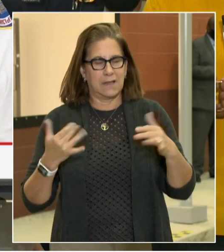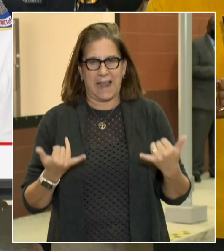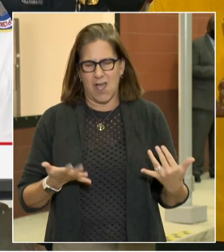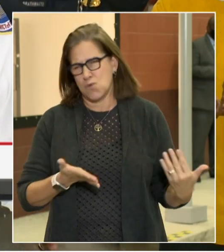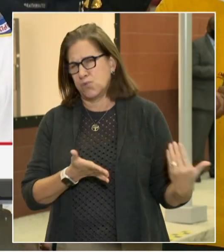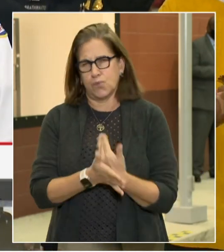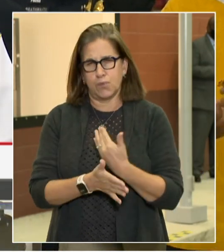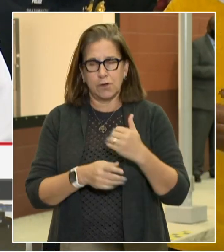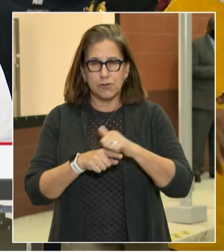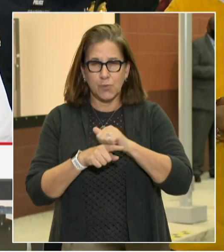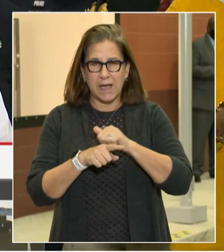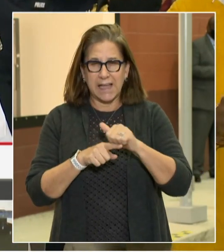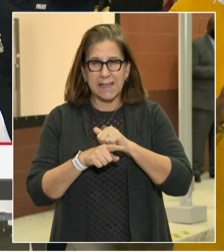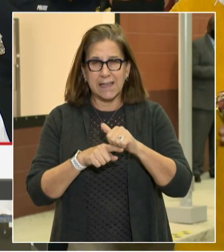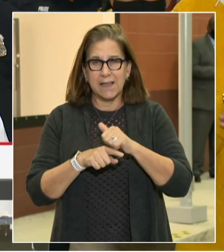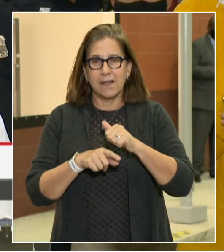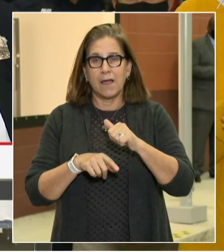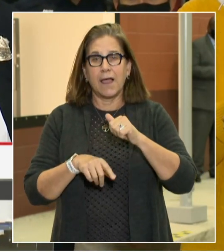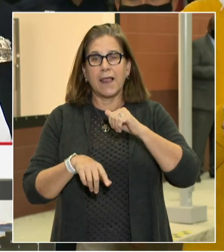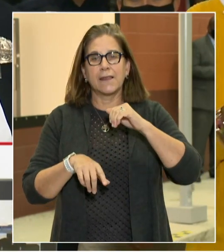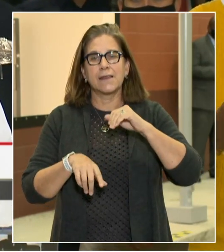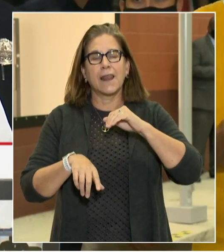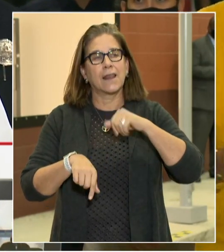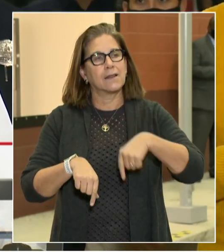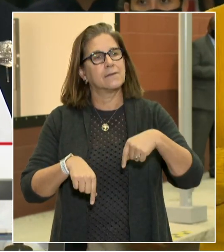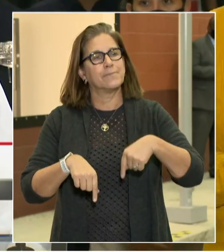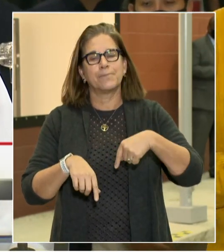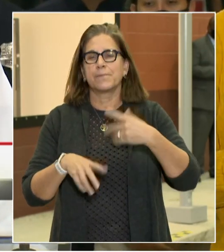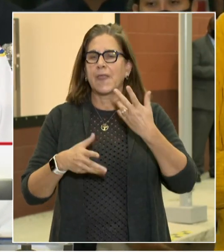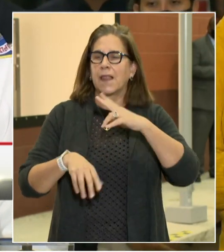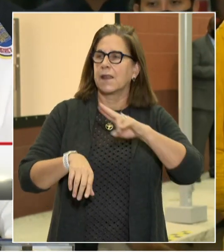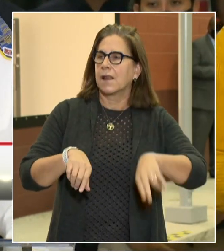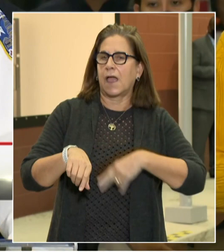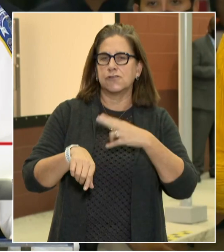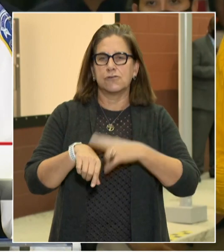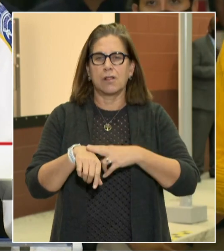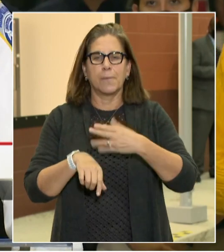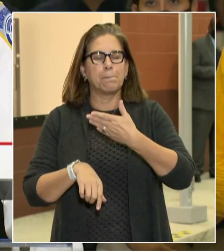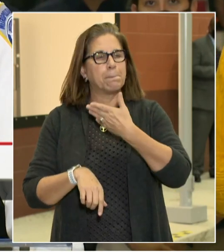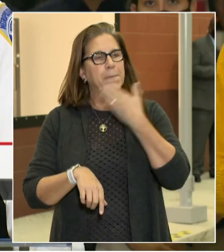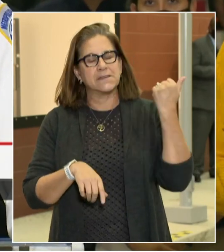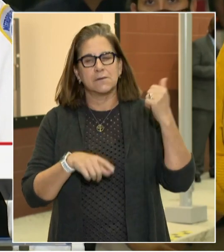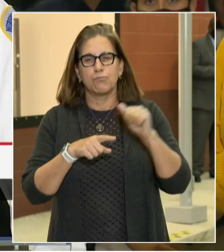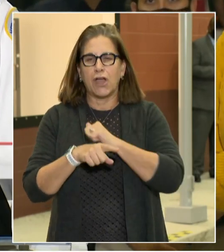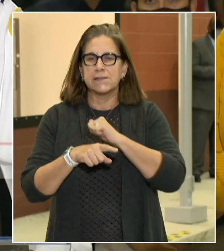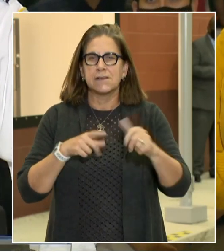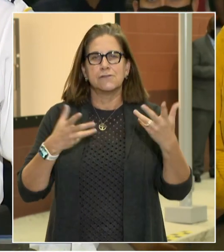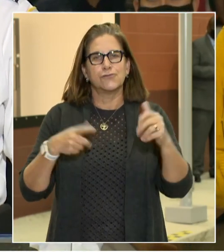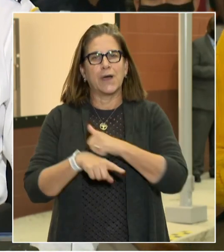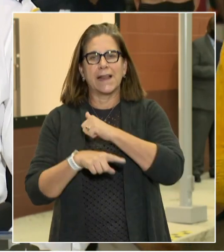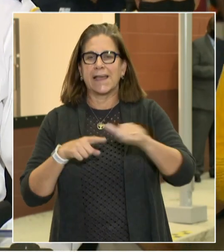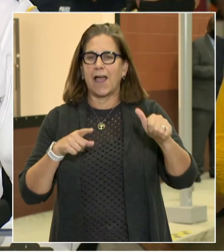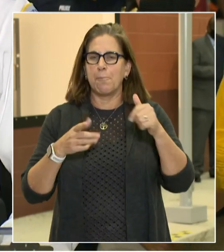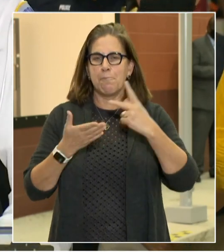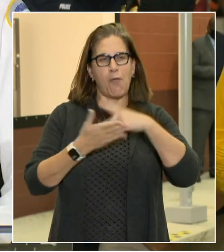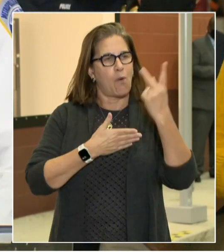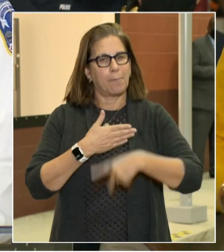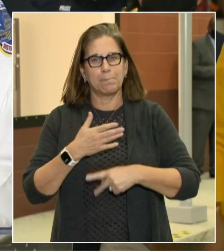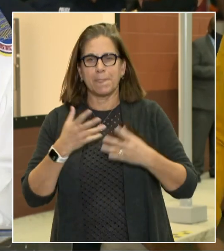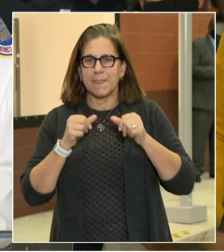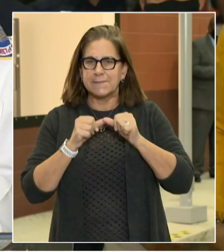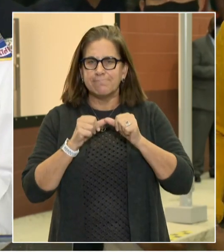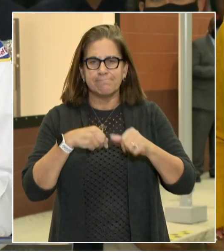best practice training program which continues to give our members the best training available. This training